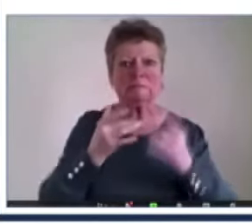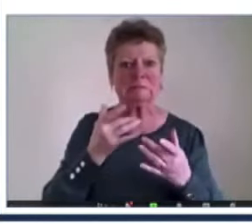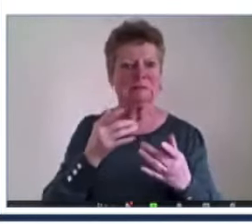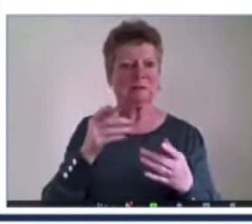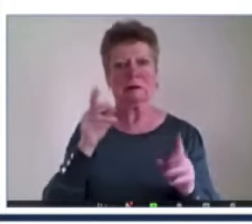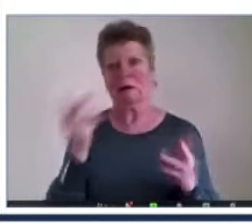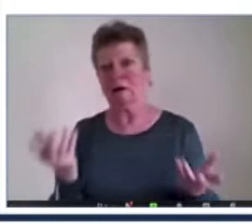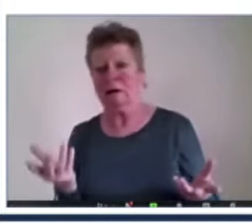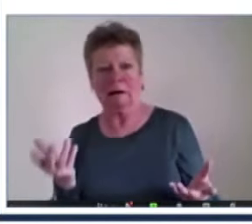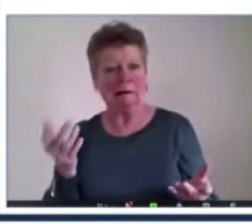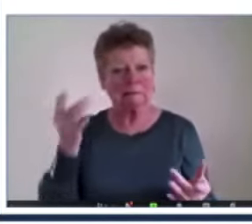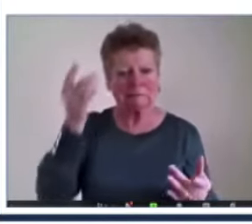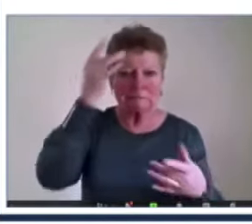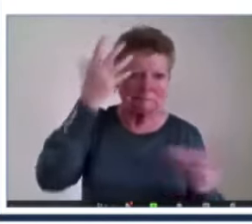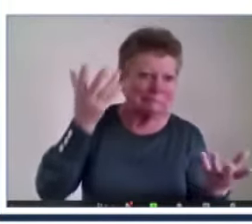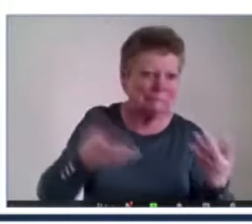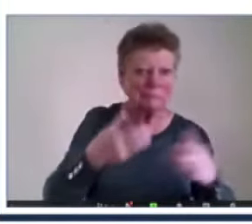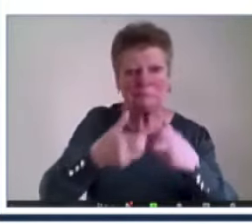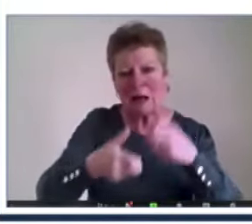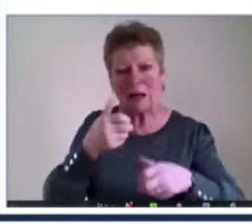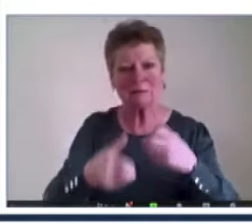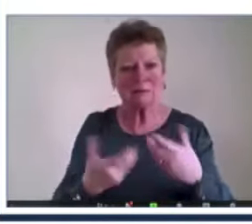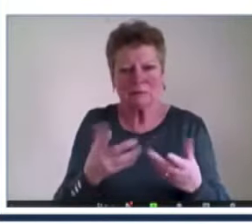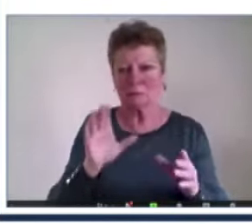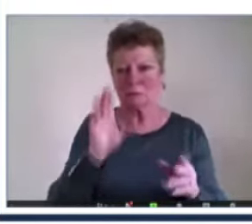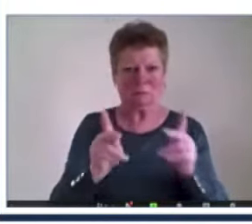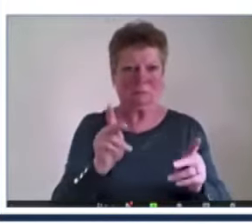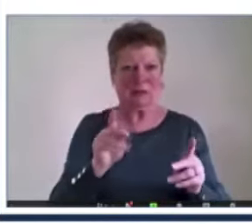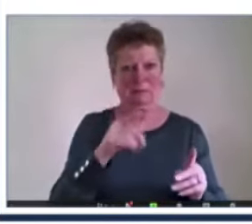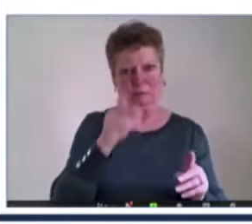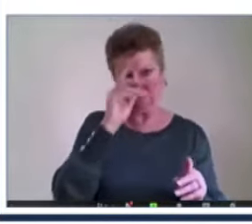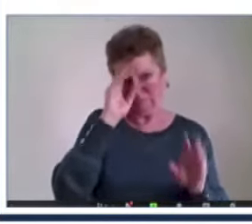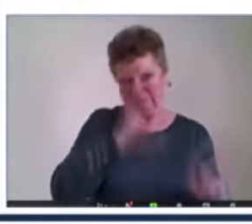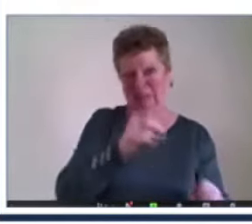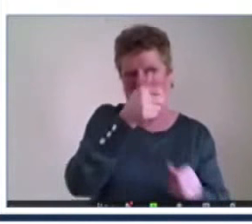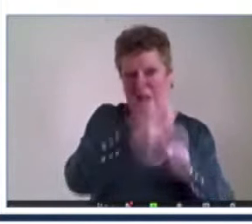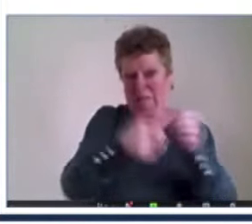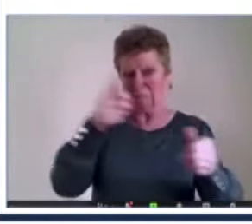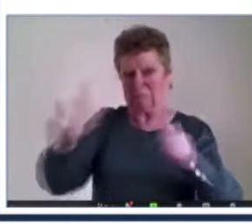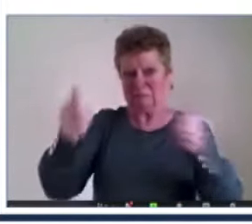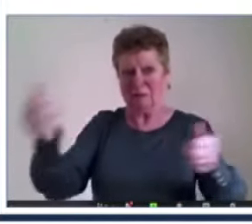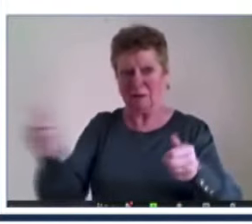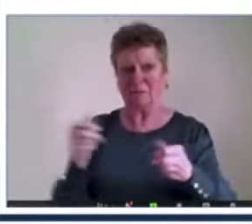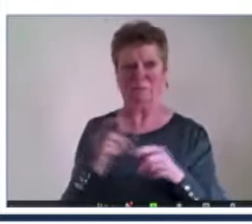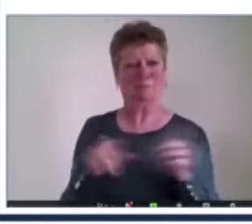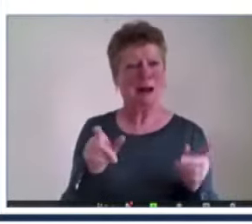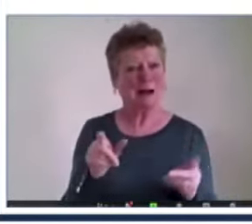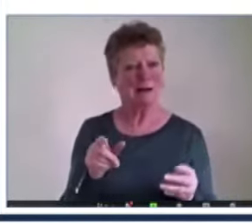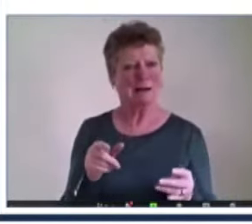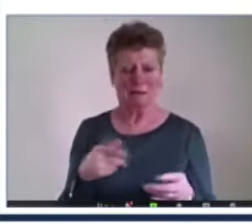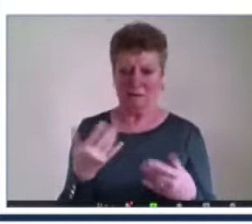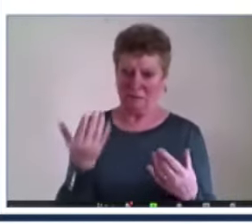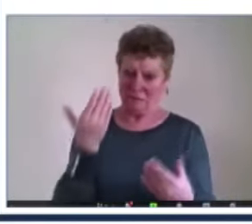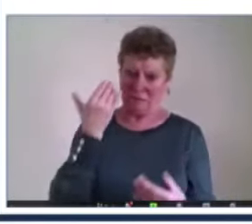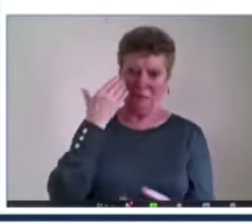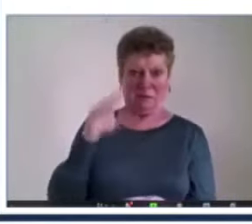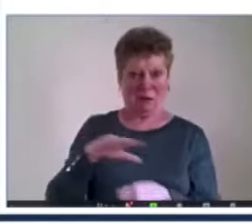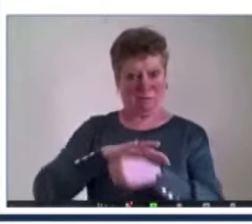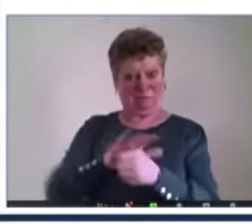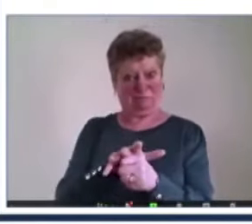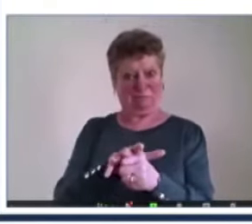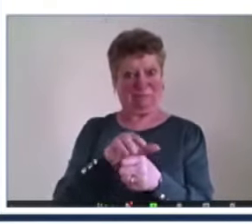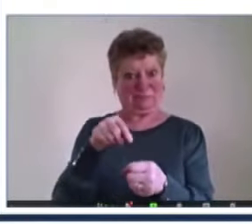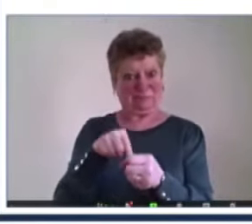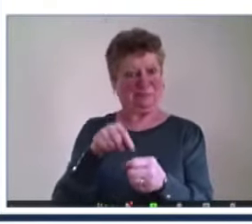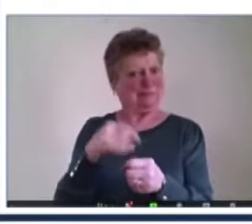choices based on their own level of comfort. But I'm saying we're still in a pandemic that